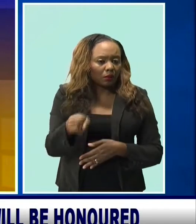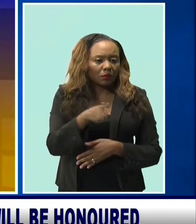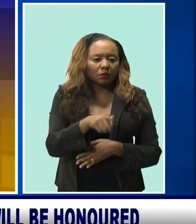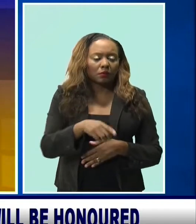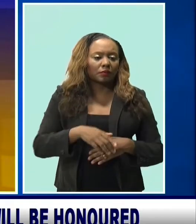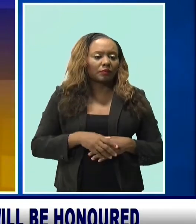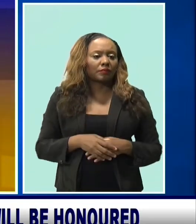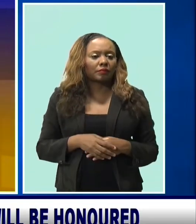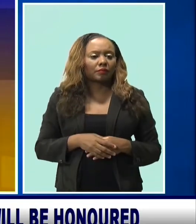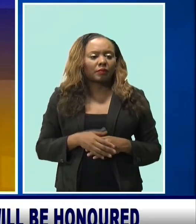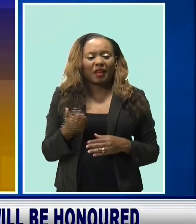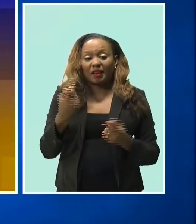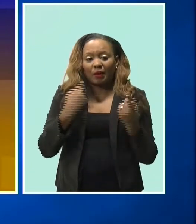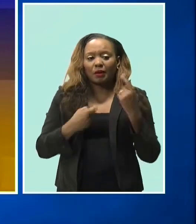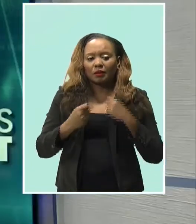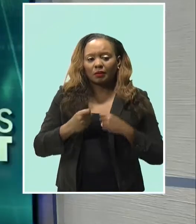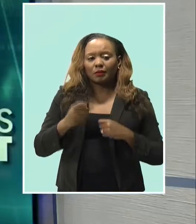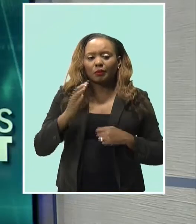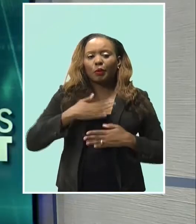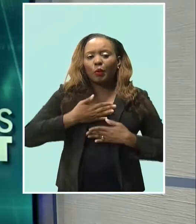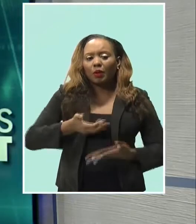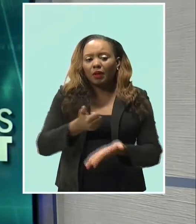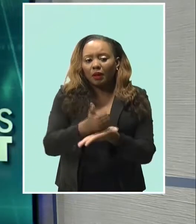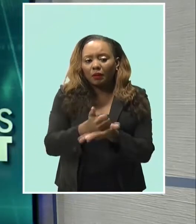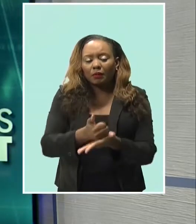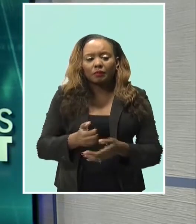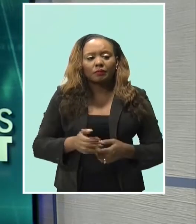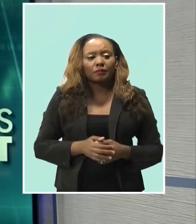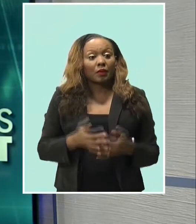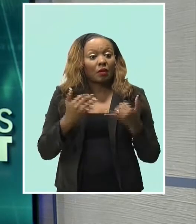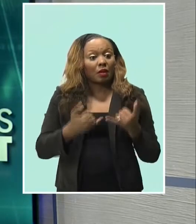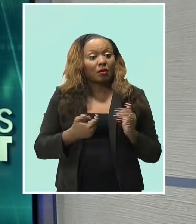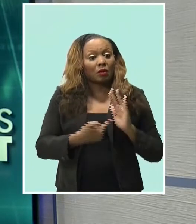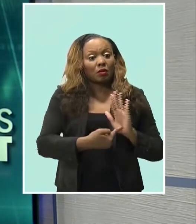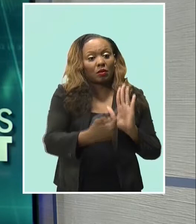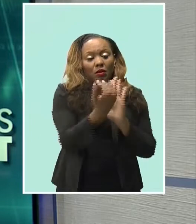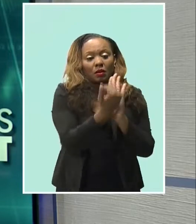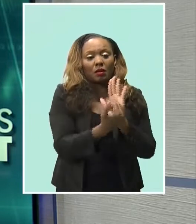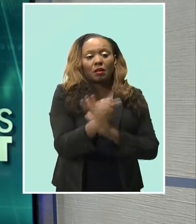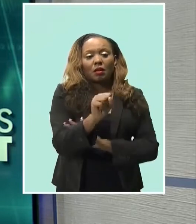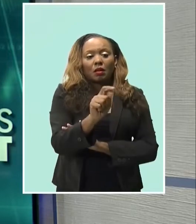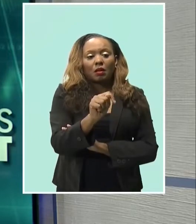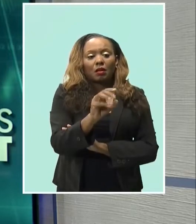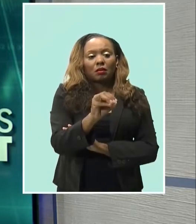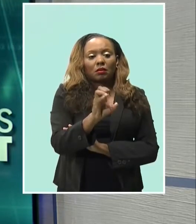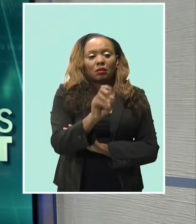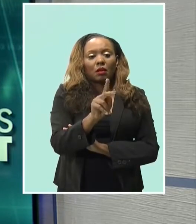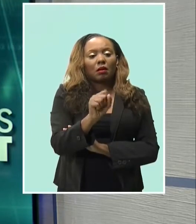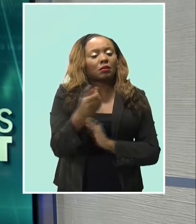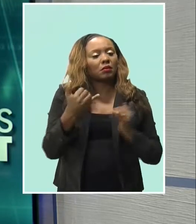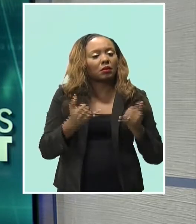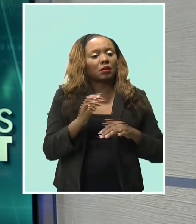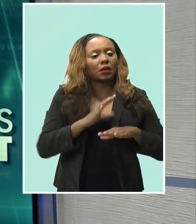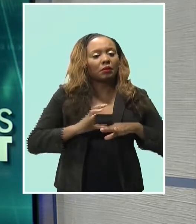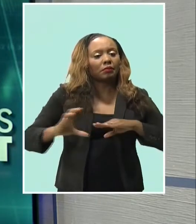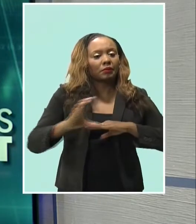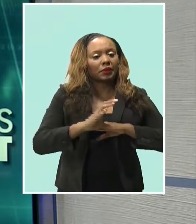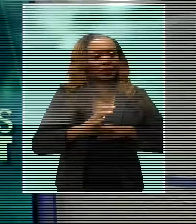queries they may have well let's take a look now at health stocks traded on selected exchanges across the region